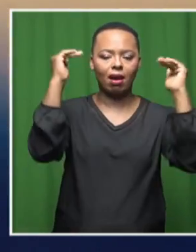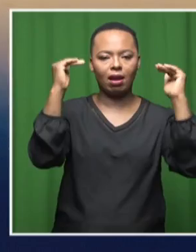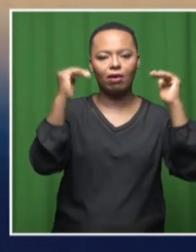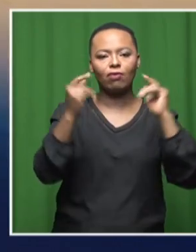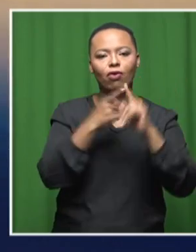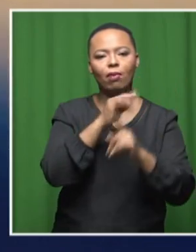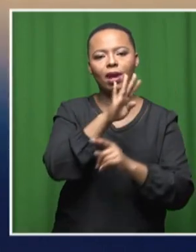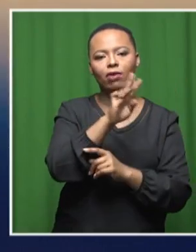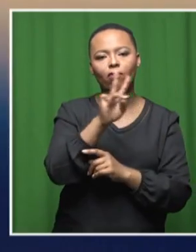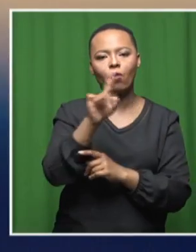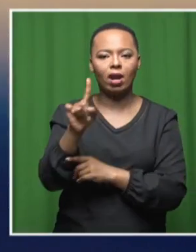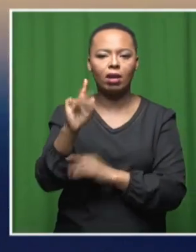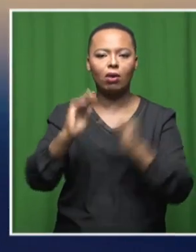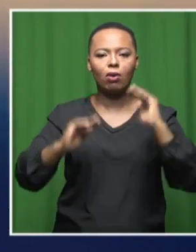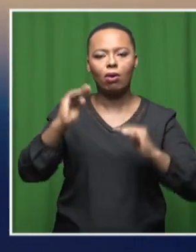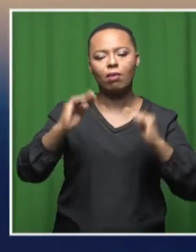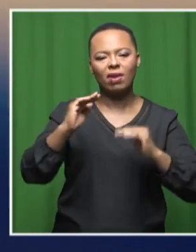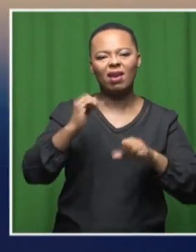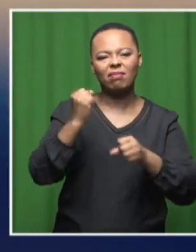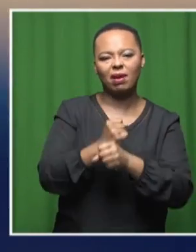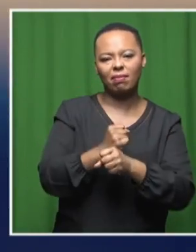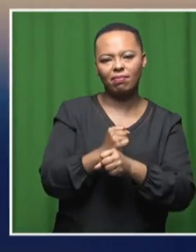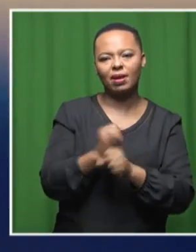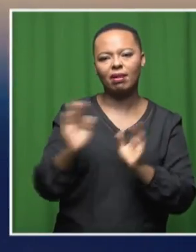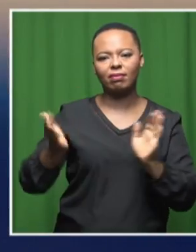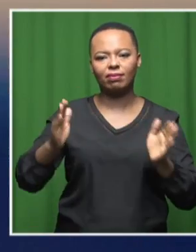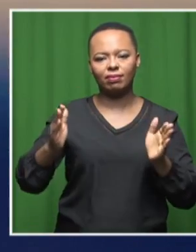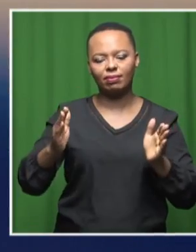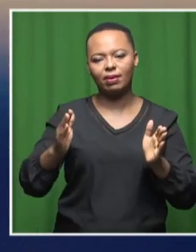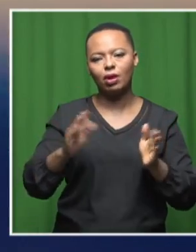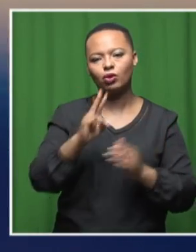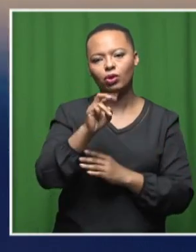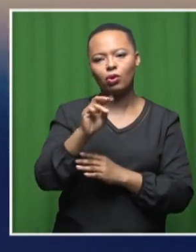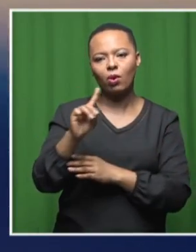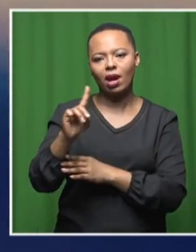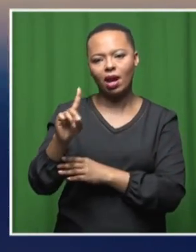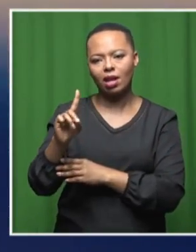841 compared to the same period in 2021 when the country was under lockdown.